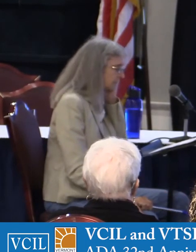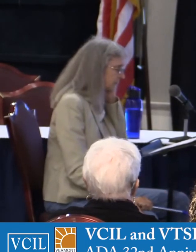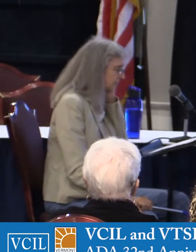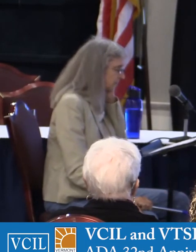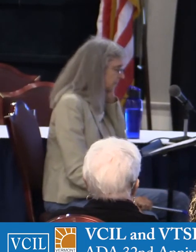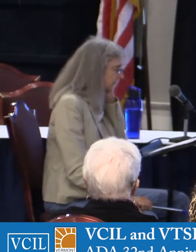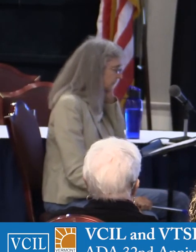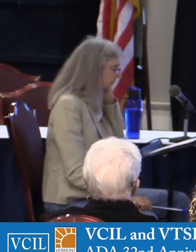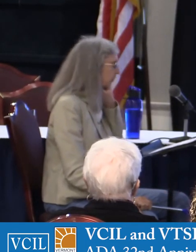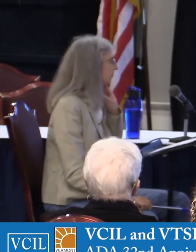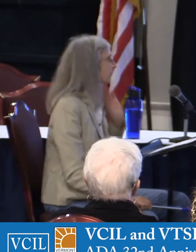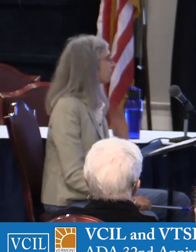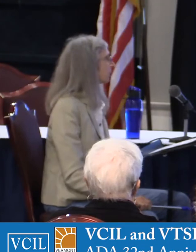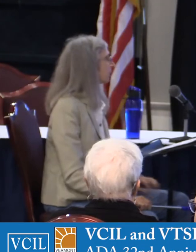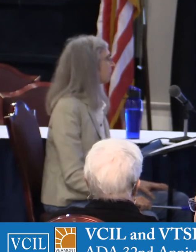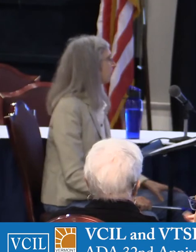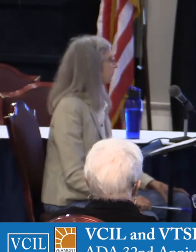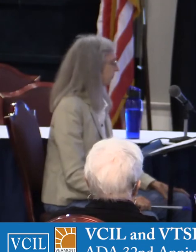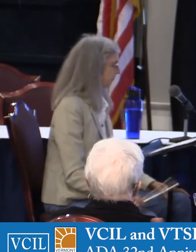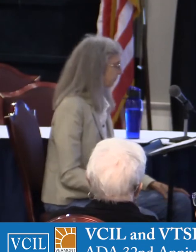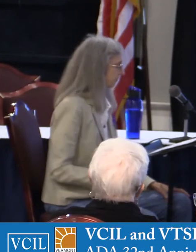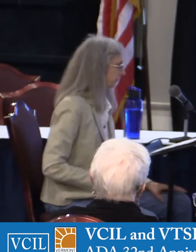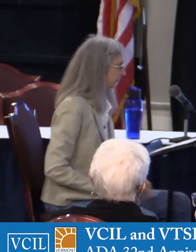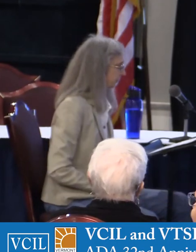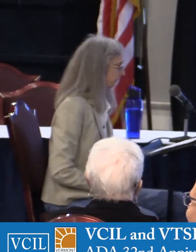in that sense, it is a song about disability.